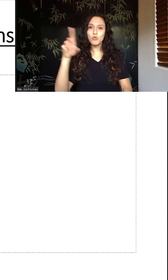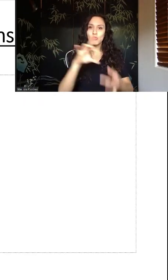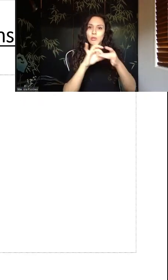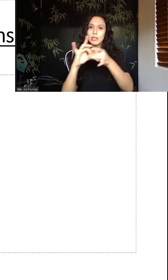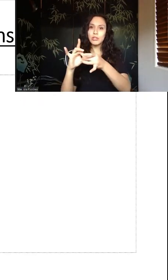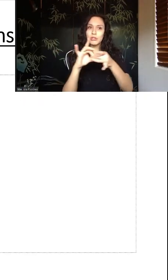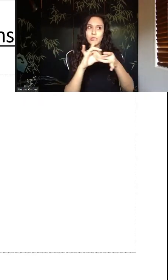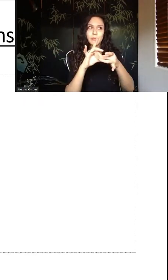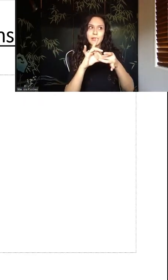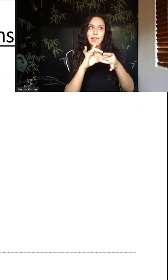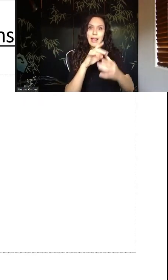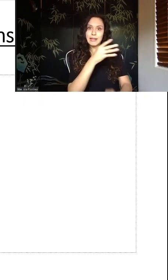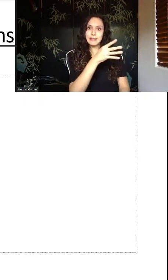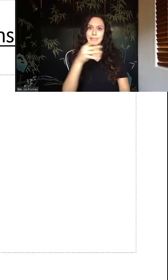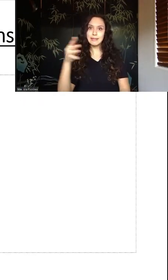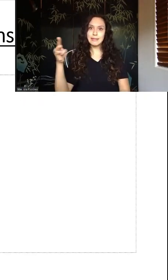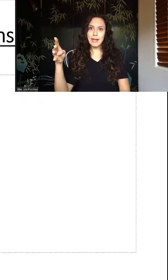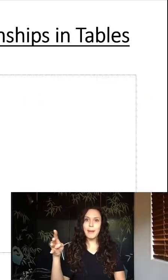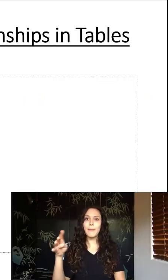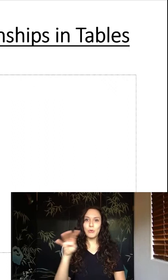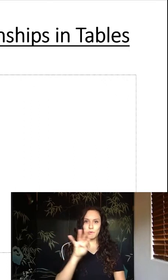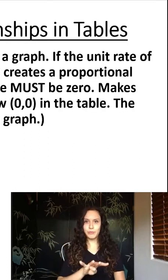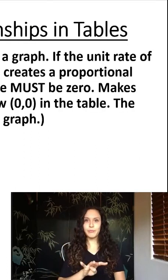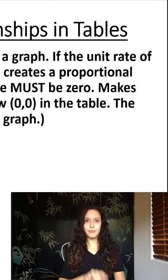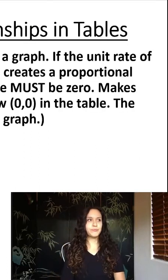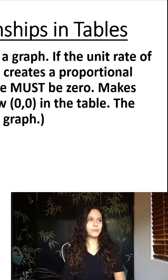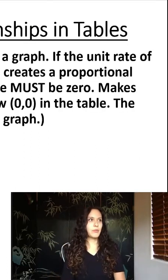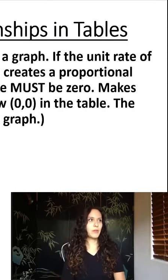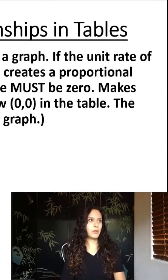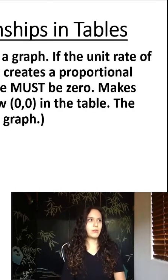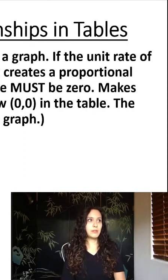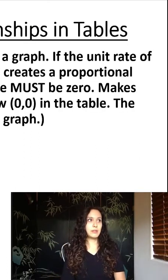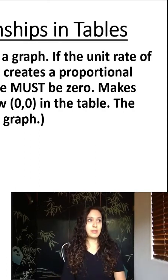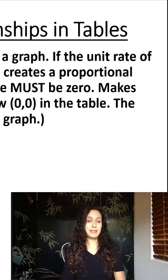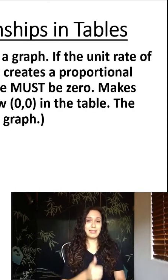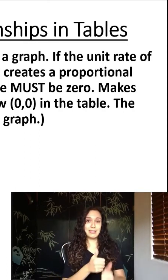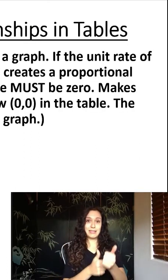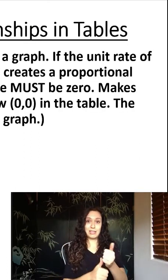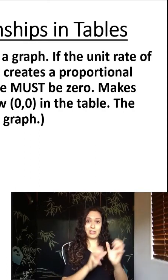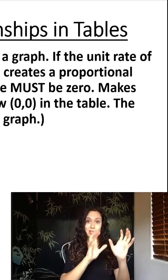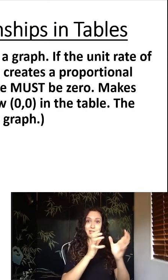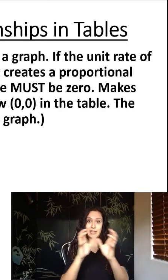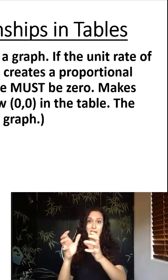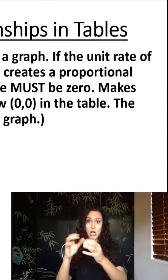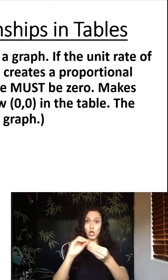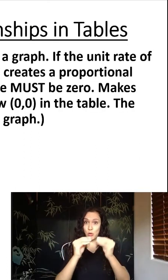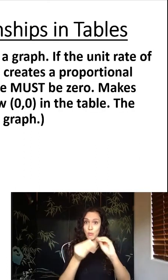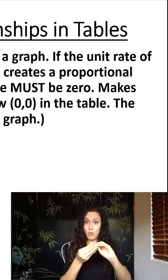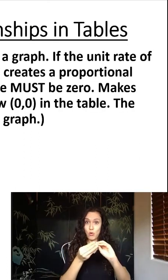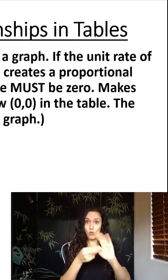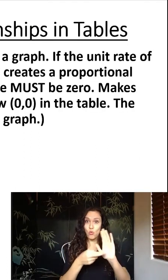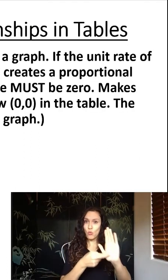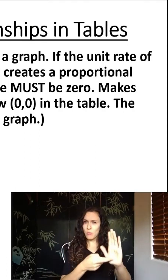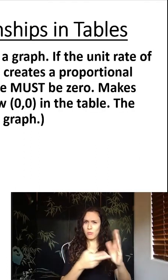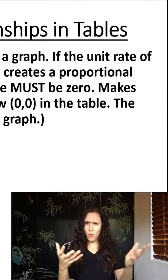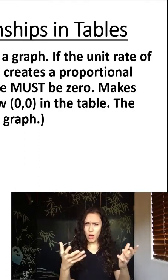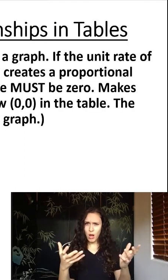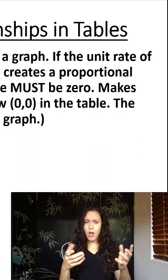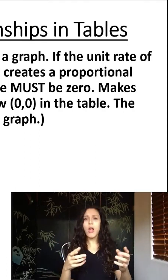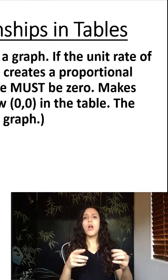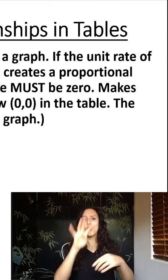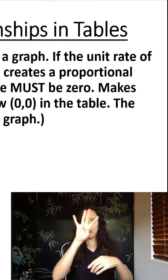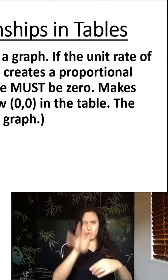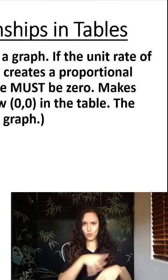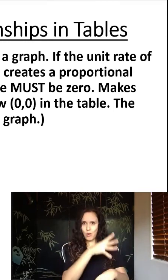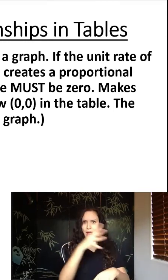So identifying proportional relationships in tables. In tables, Each set of numbers represents a